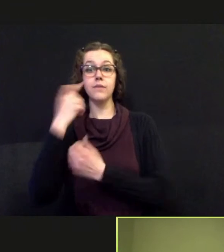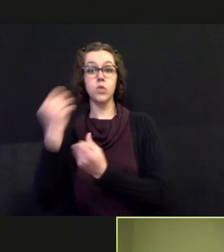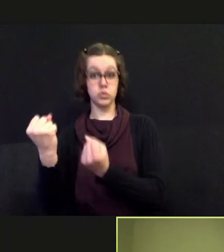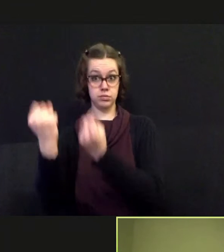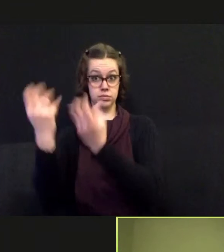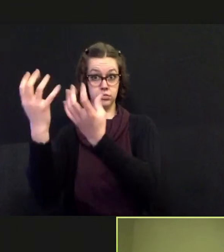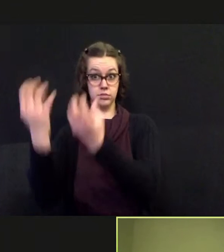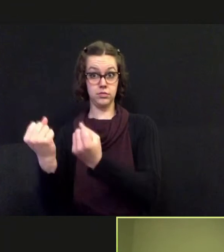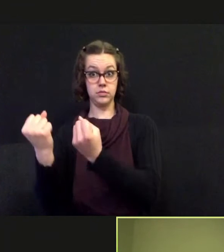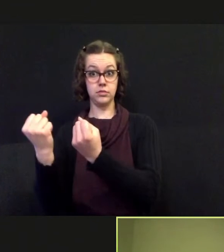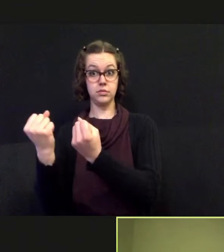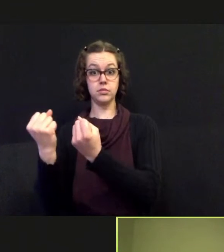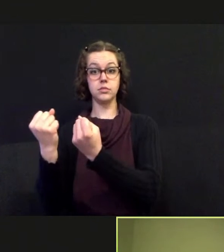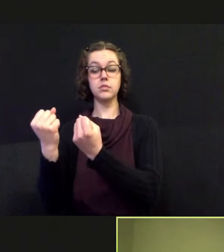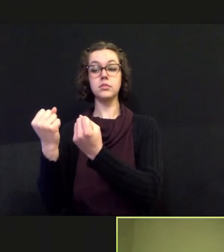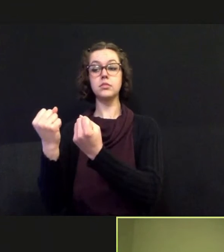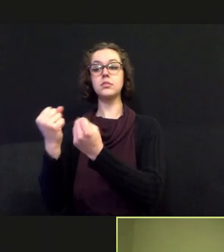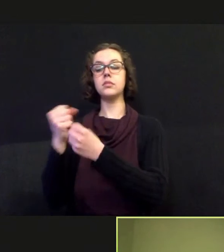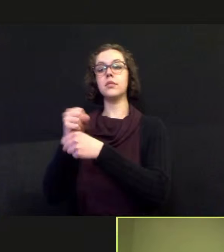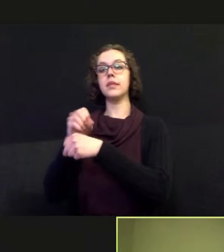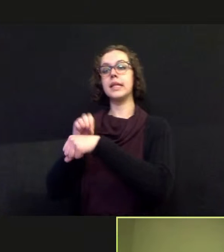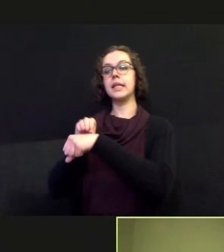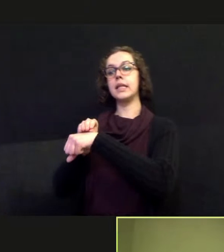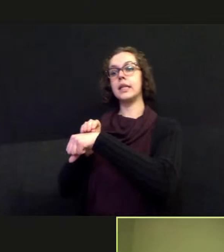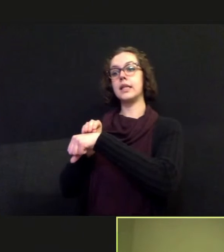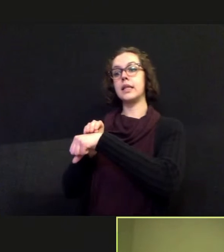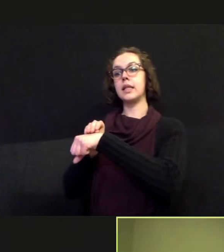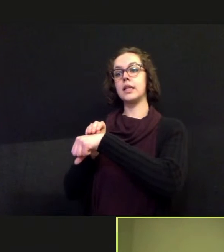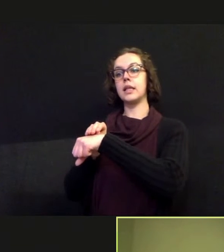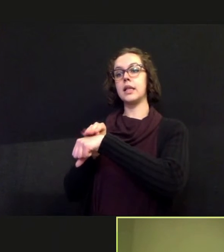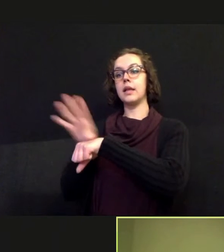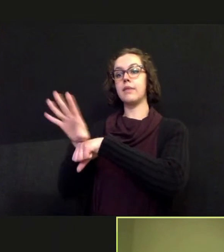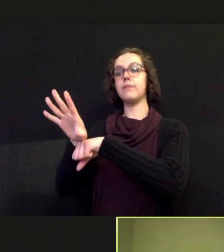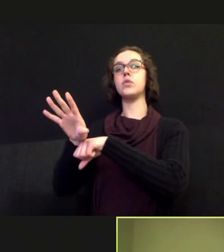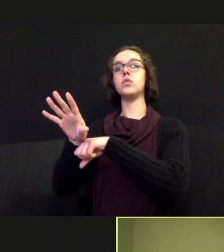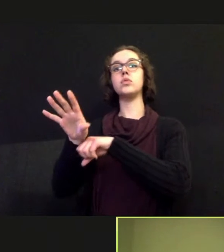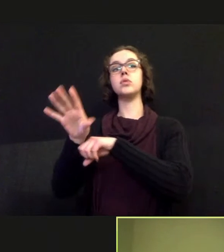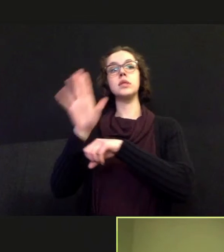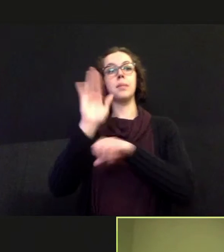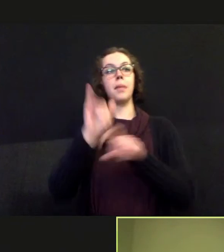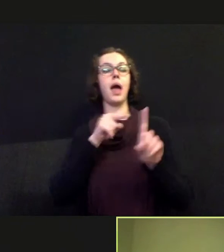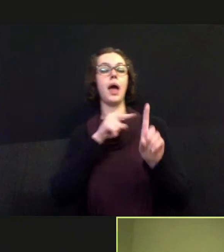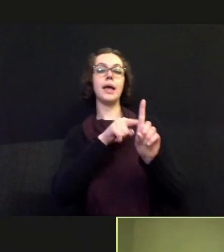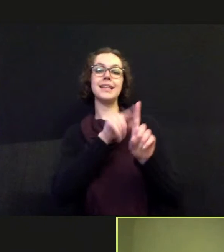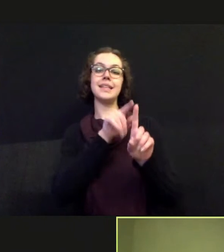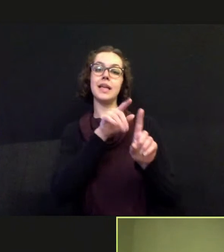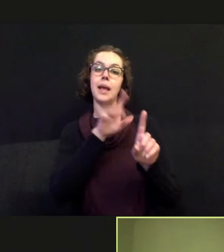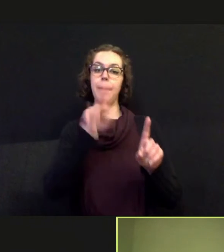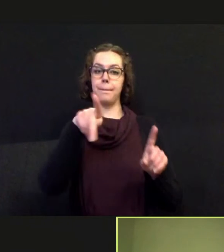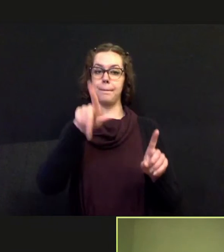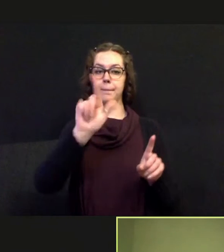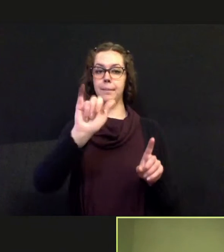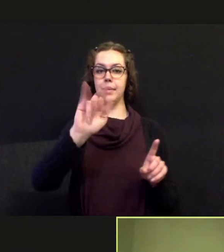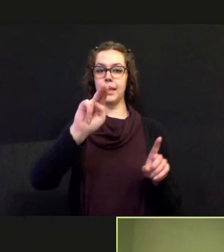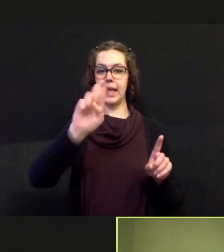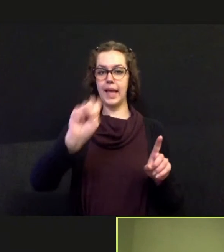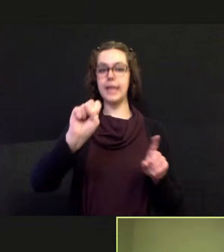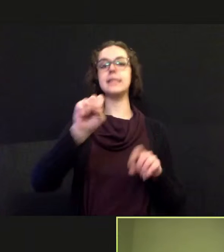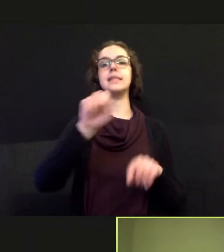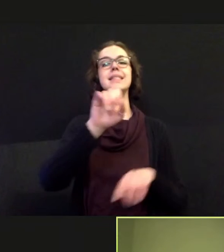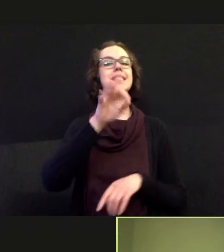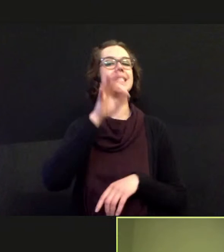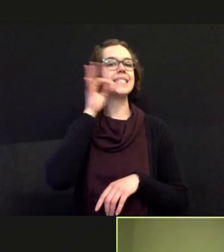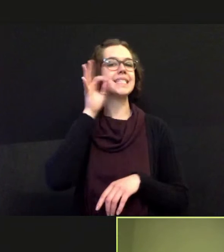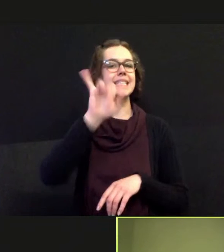is influenced by Plains Indian Sign Language. So there